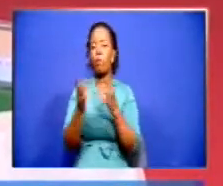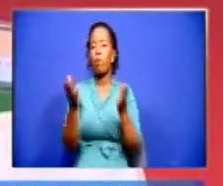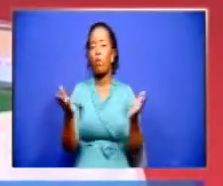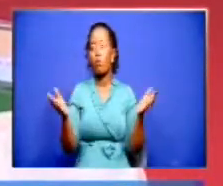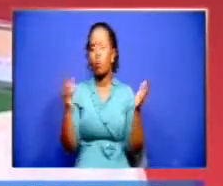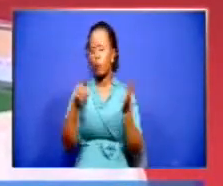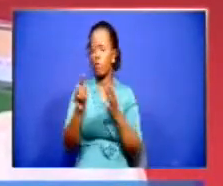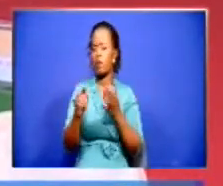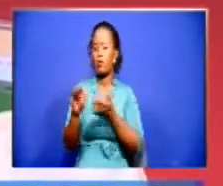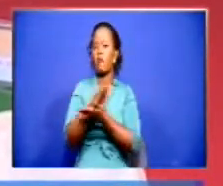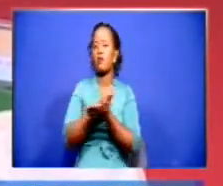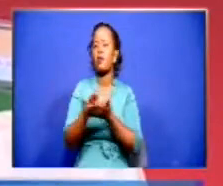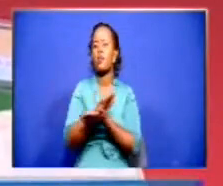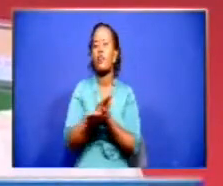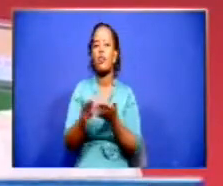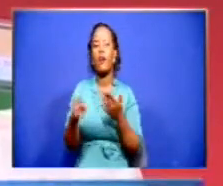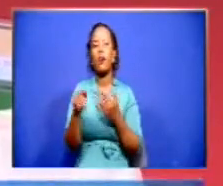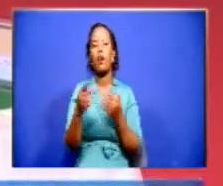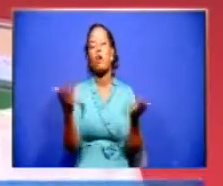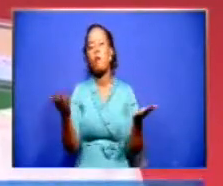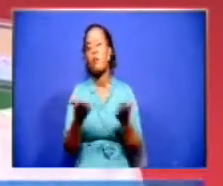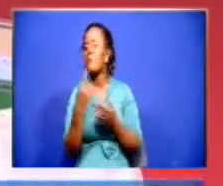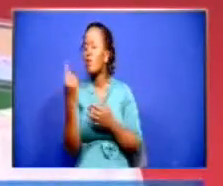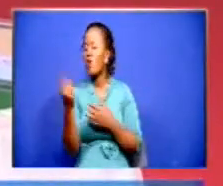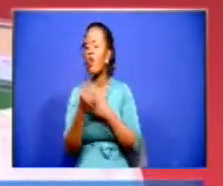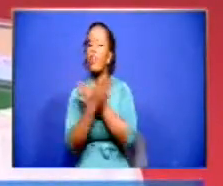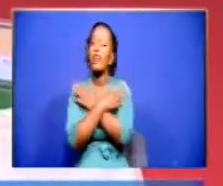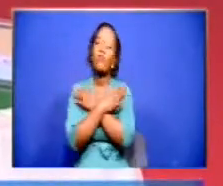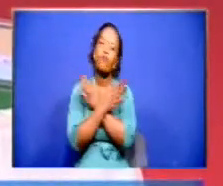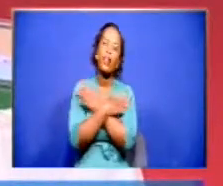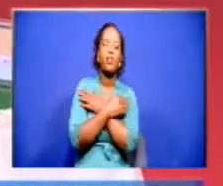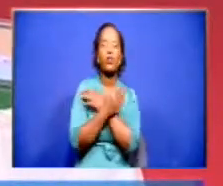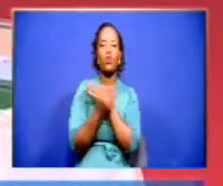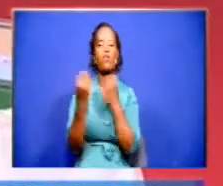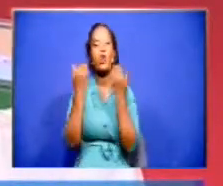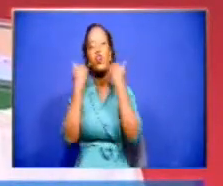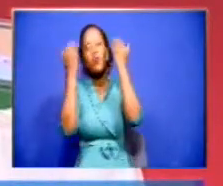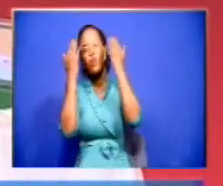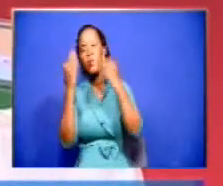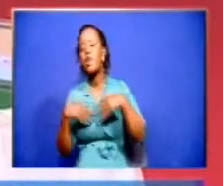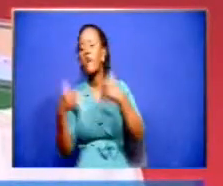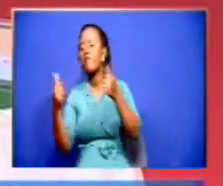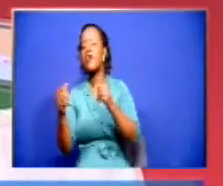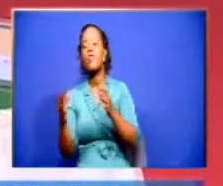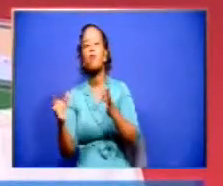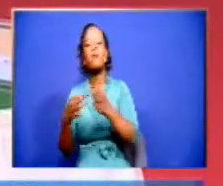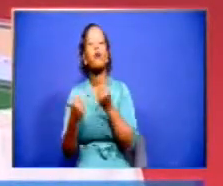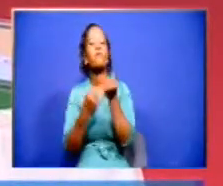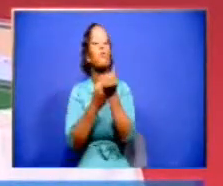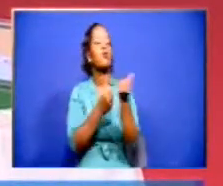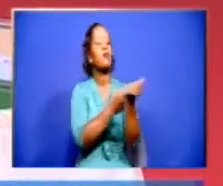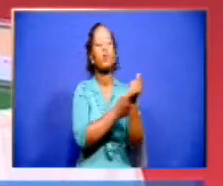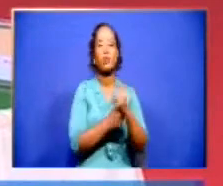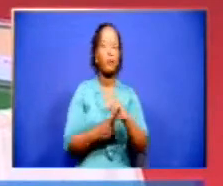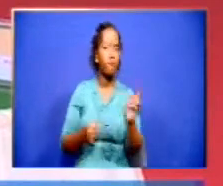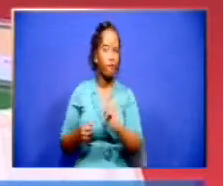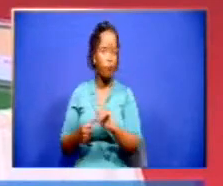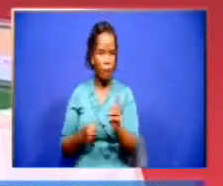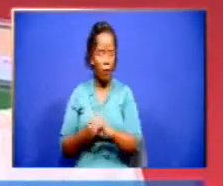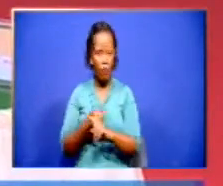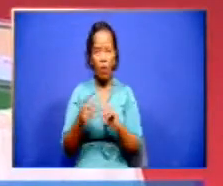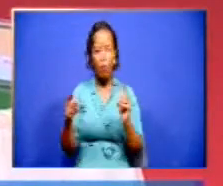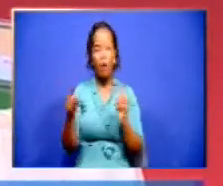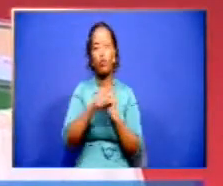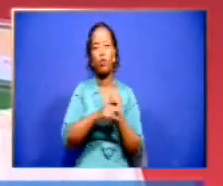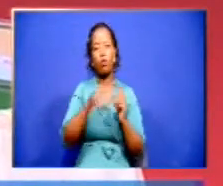that area where they are just friends of the court and impartial. We've noted more often than not that these